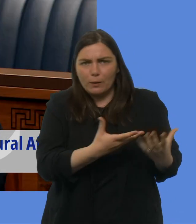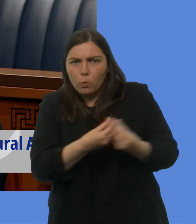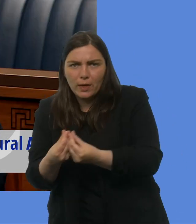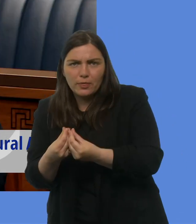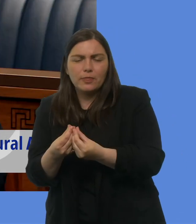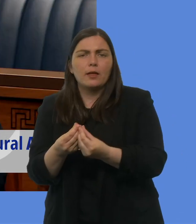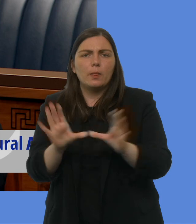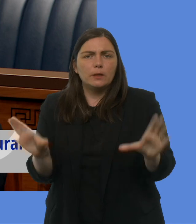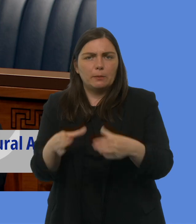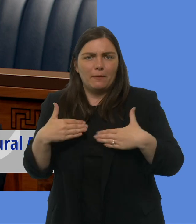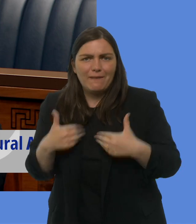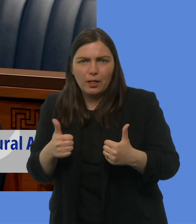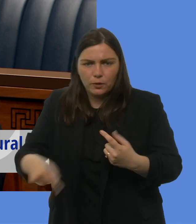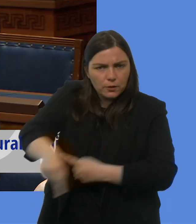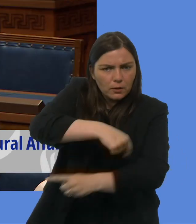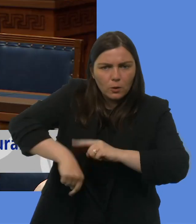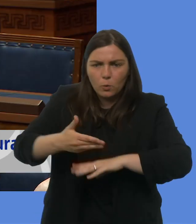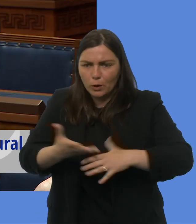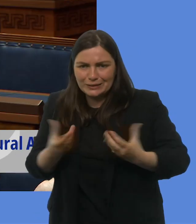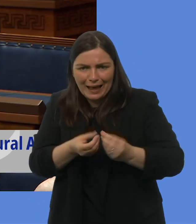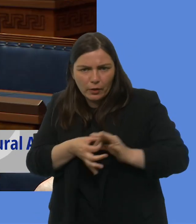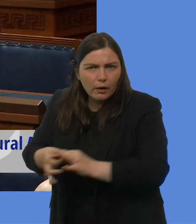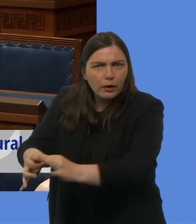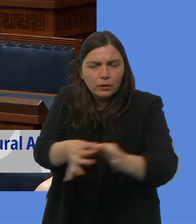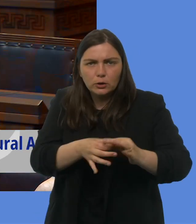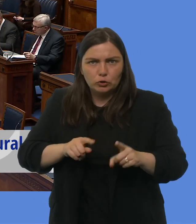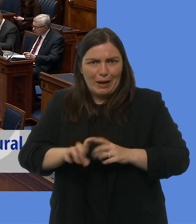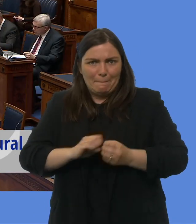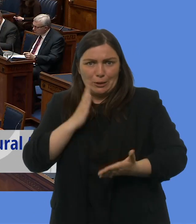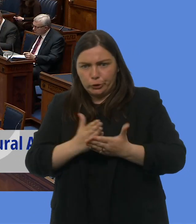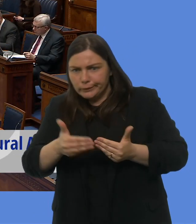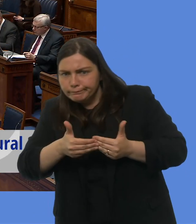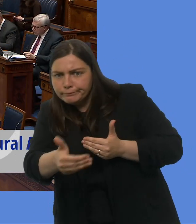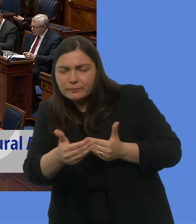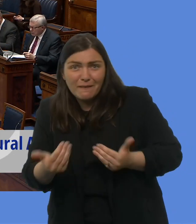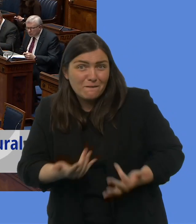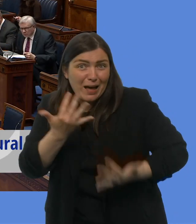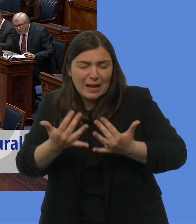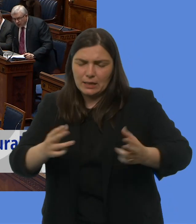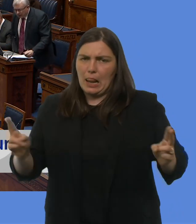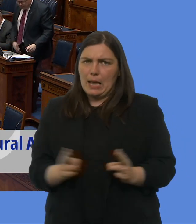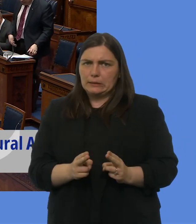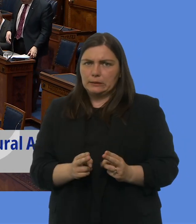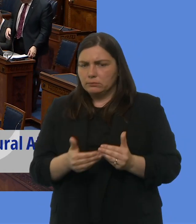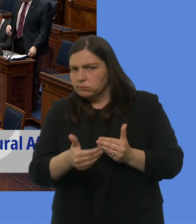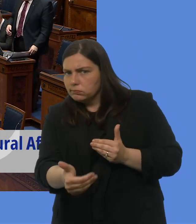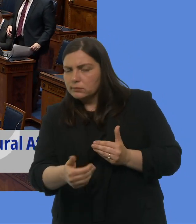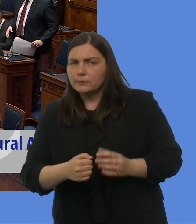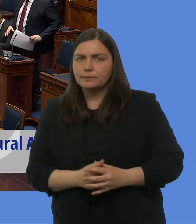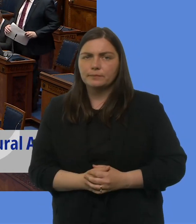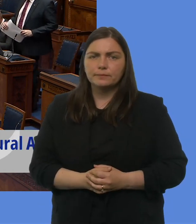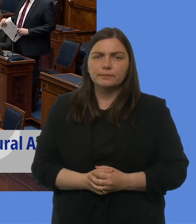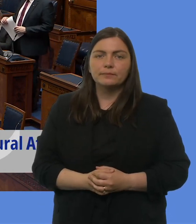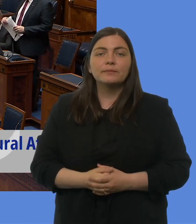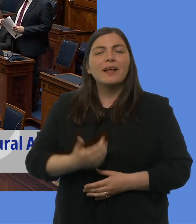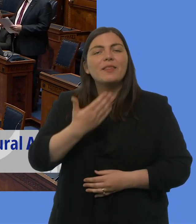and effective strategy to address the scourge of wildfires in the medium and long term. Mr Malone. Thanks very much, Minister, for